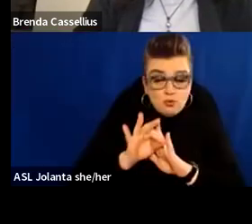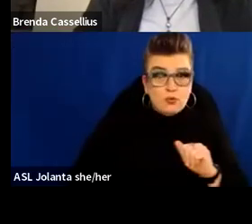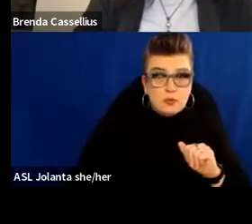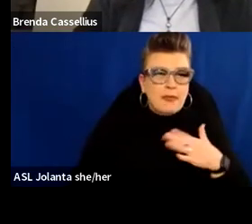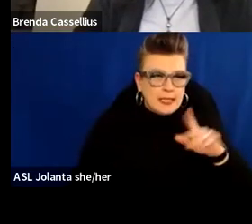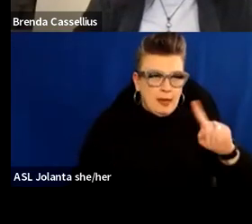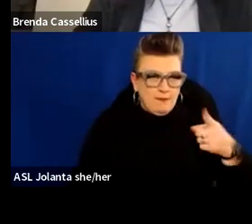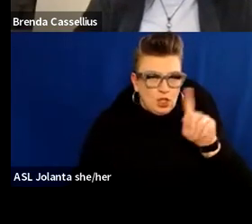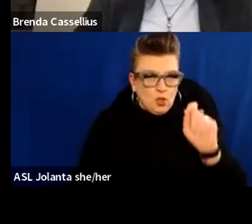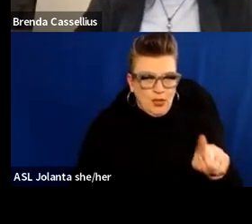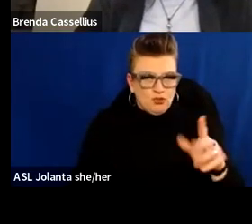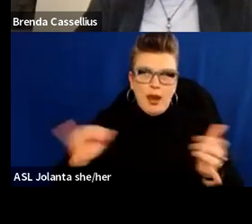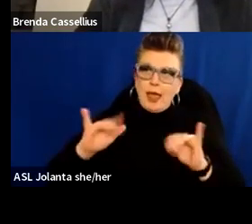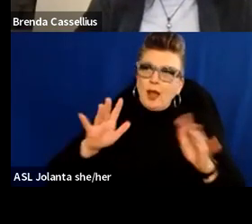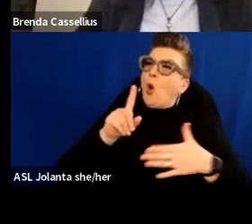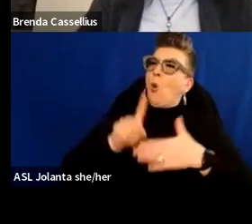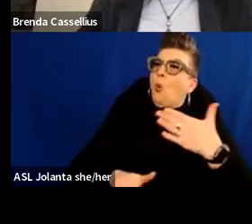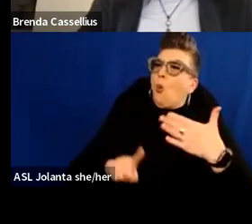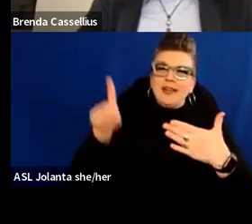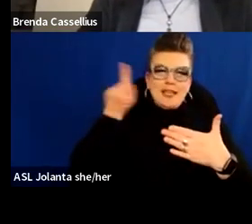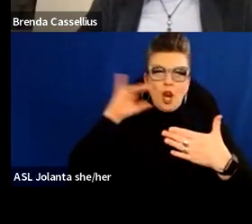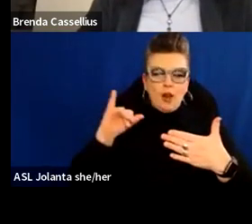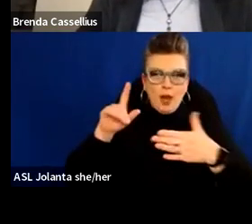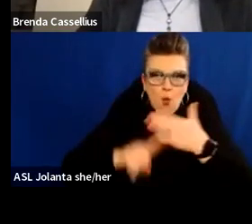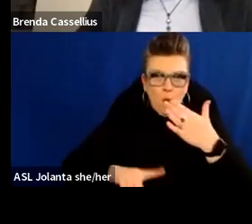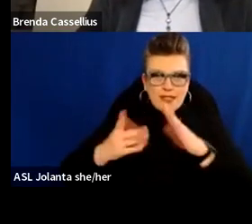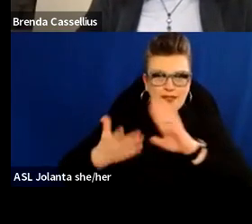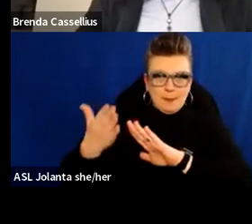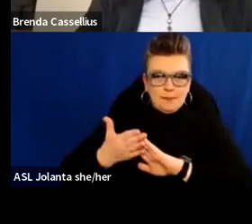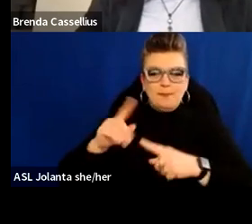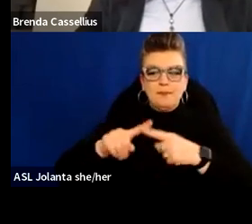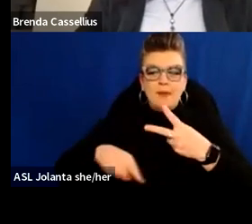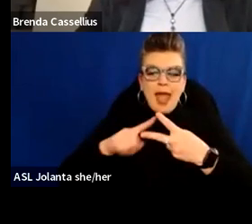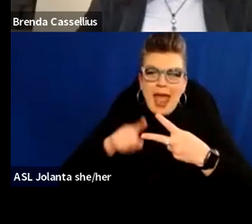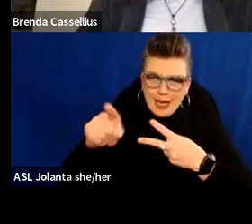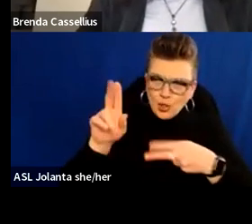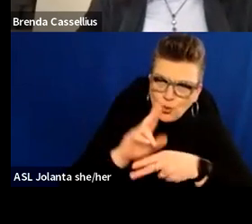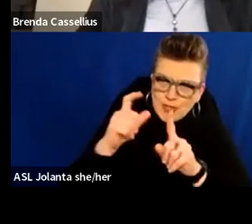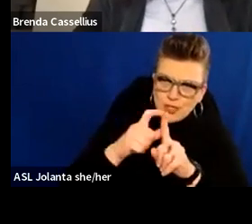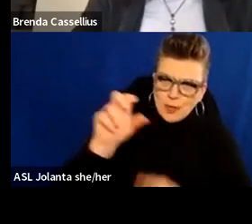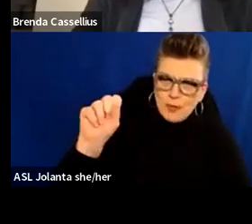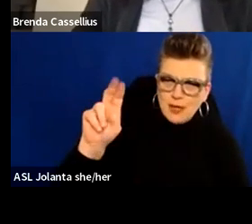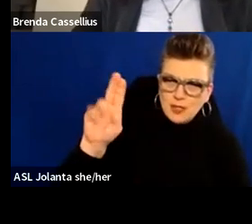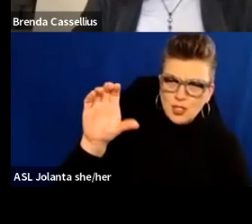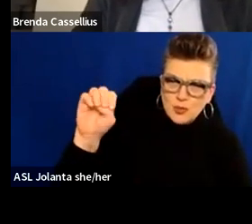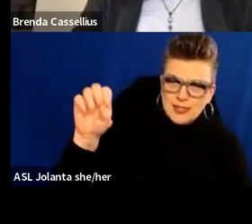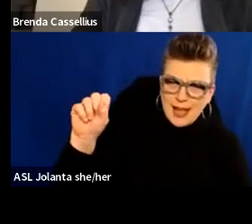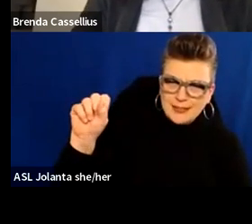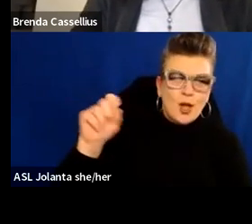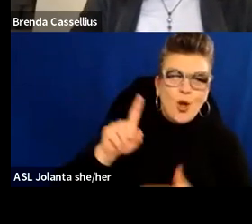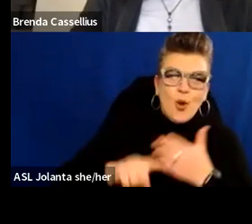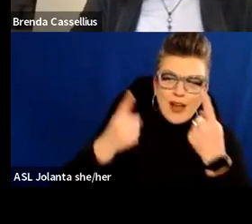first question sort of what's the sort of implementation there and what is success for you like what is the right amount